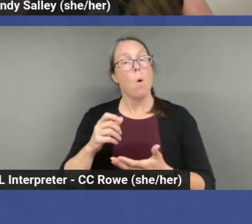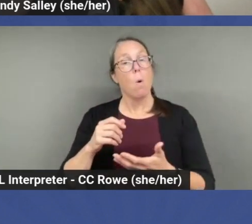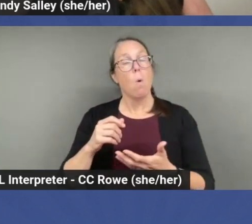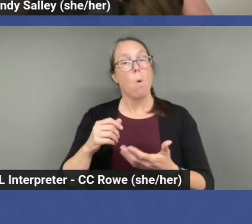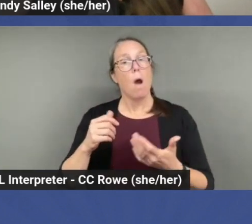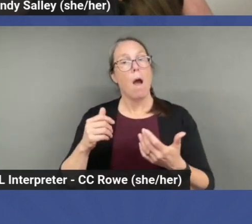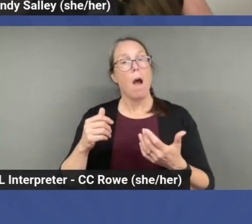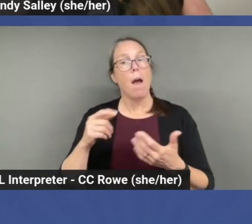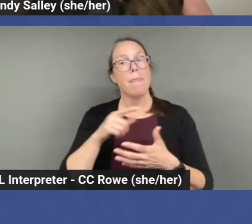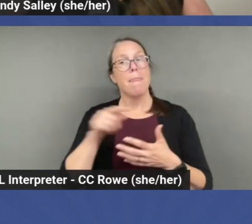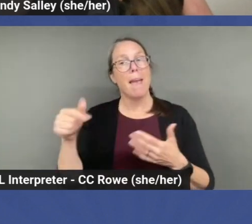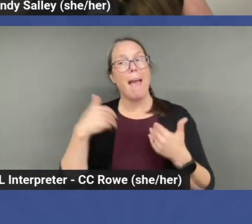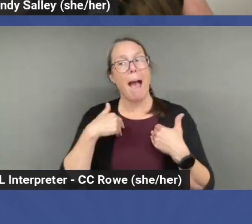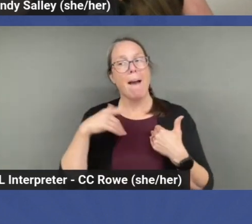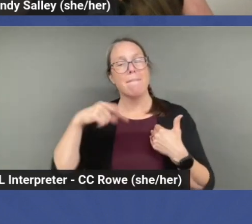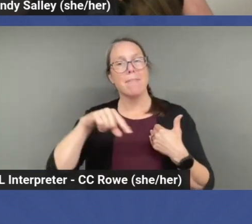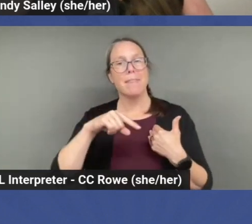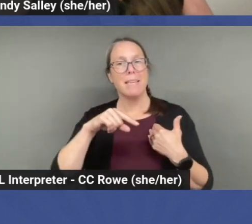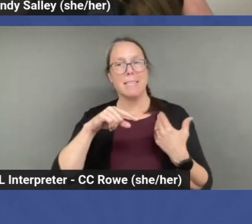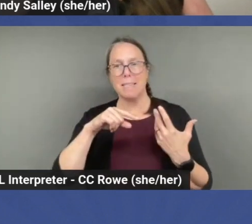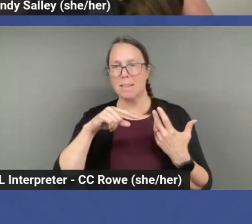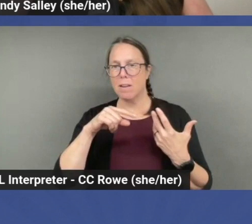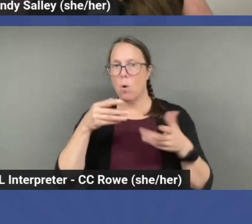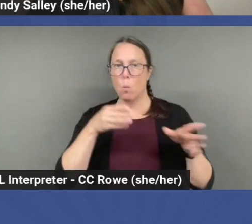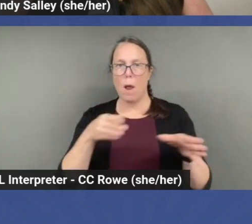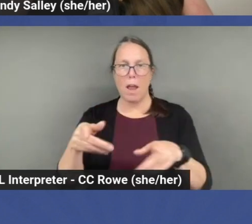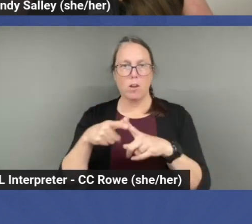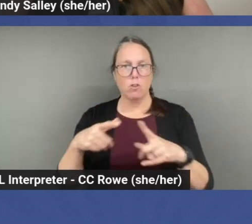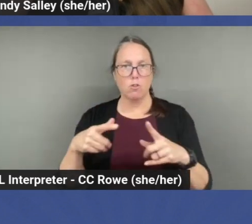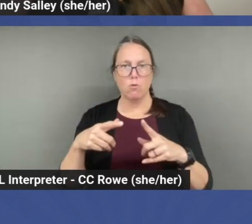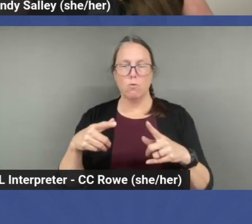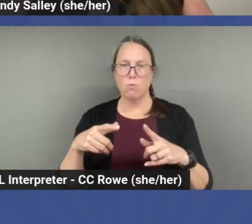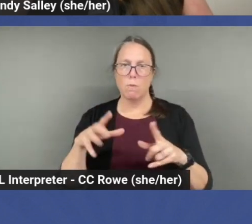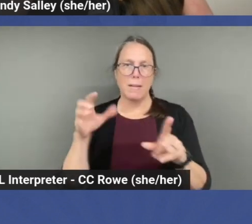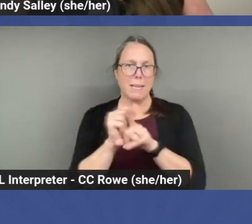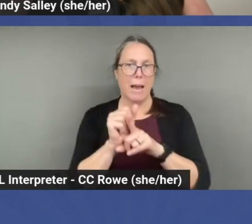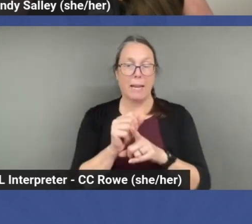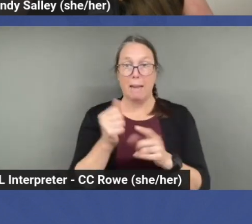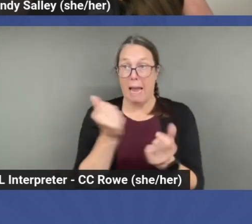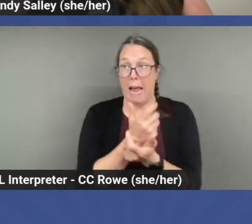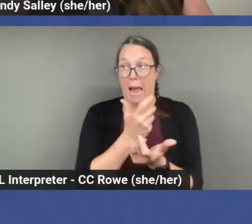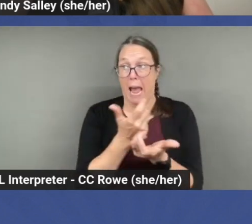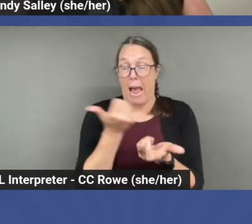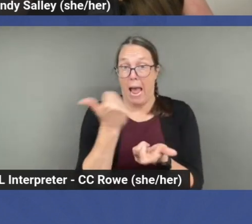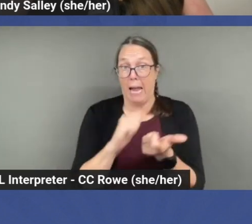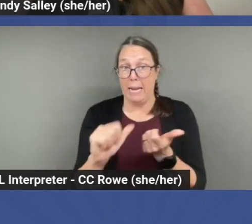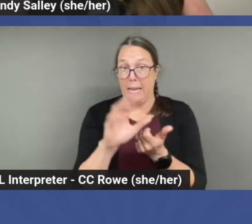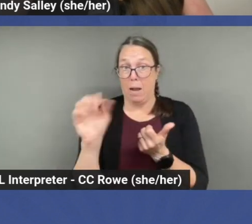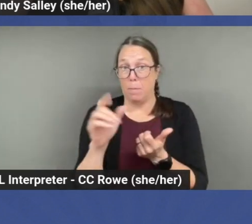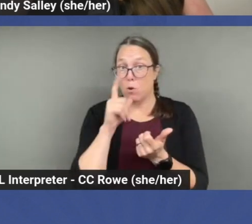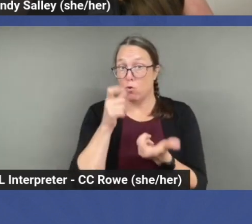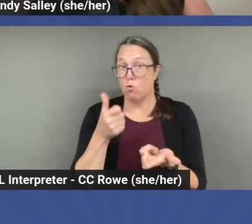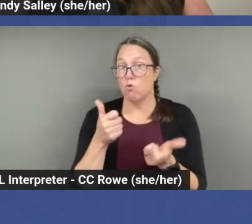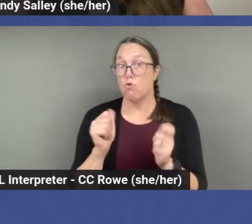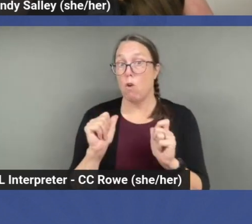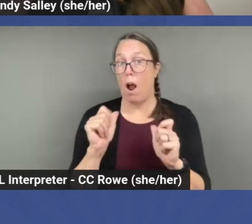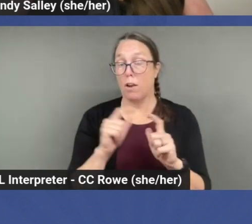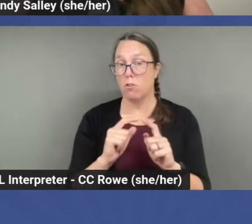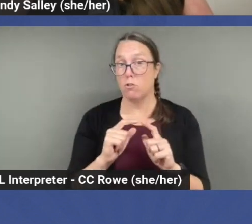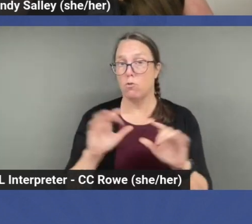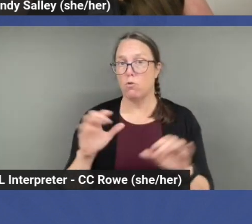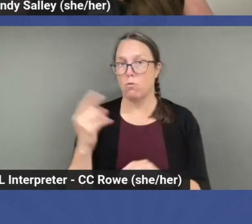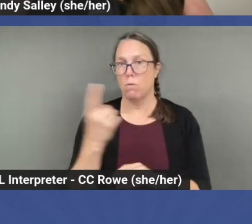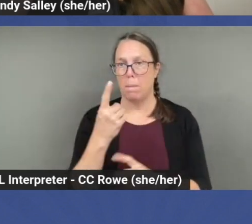this attack surface where even companies who try to do the thing are now going to take on legal liability. So what are we doing on